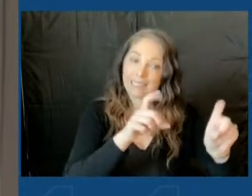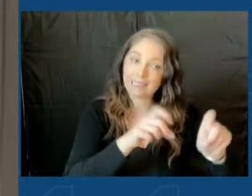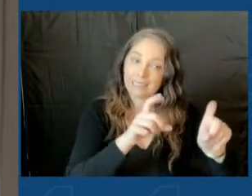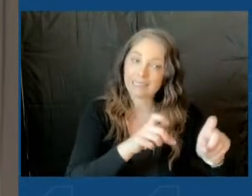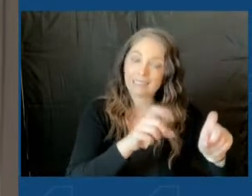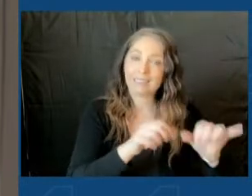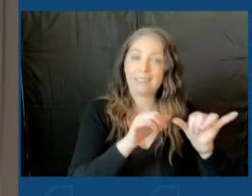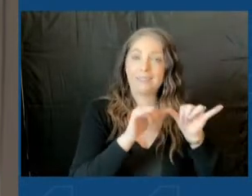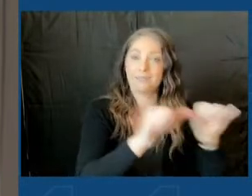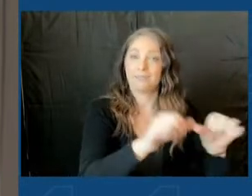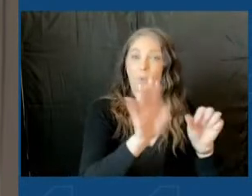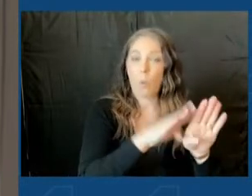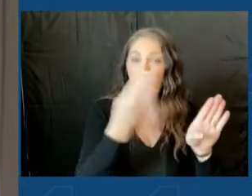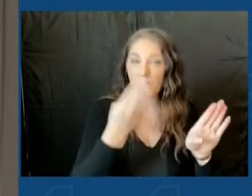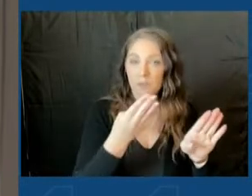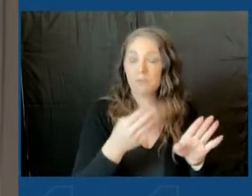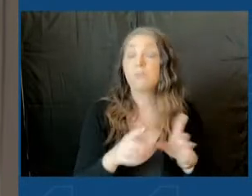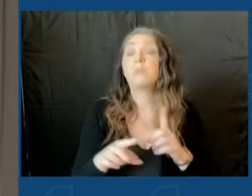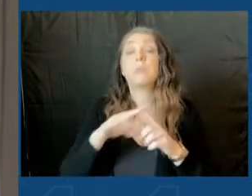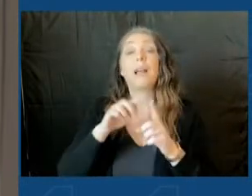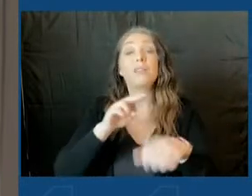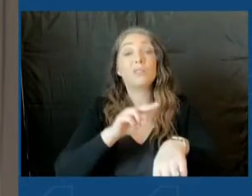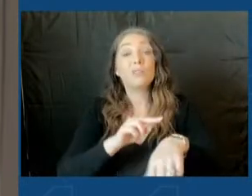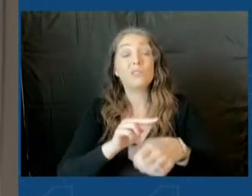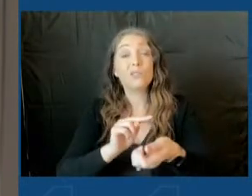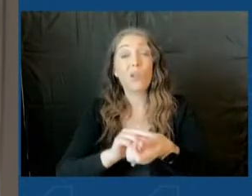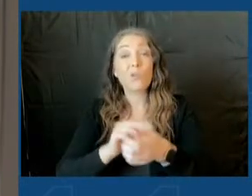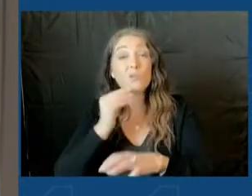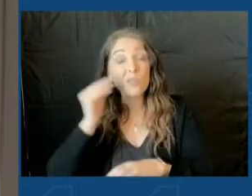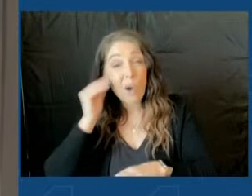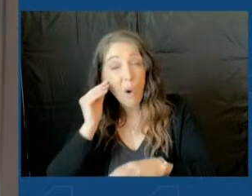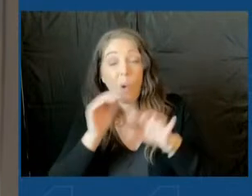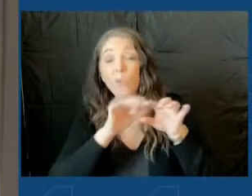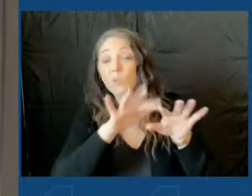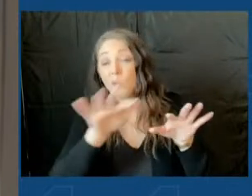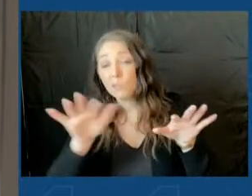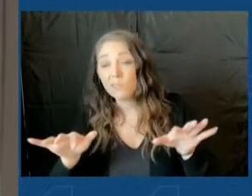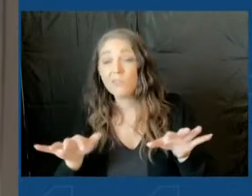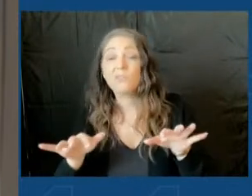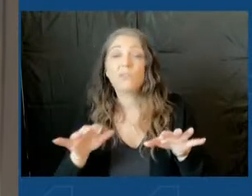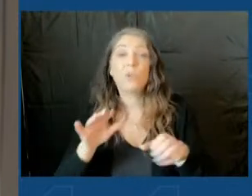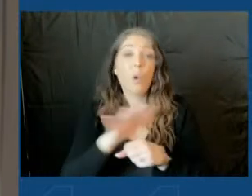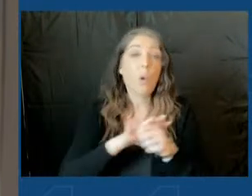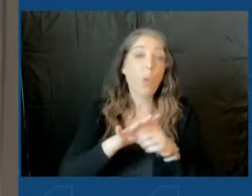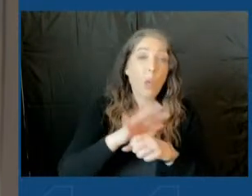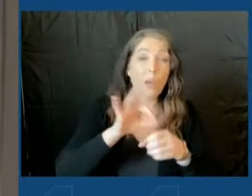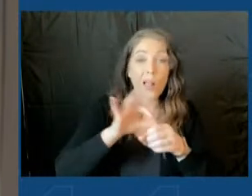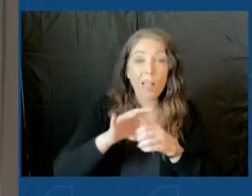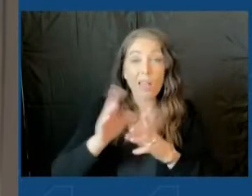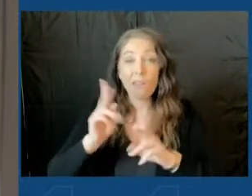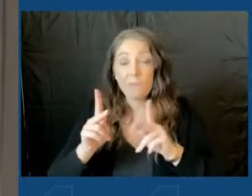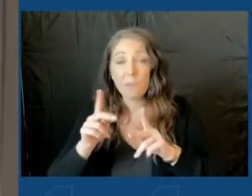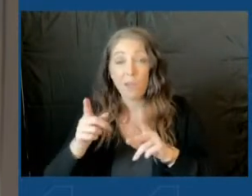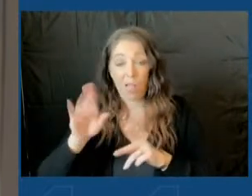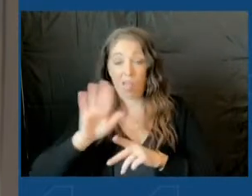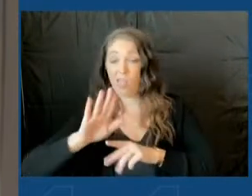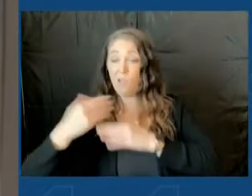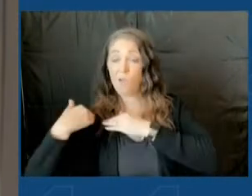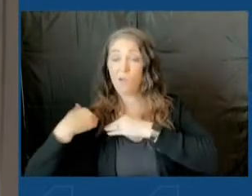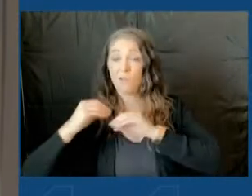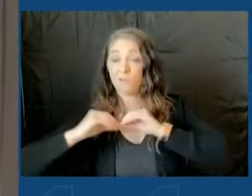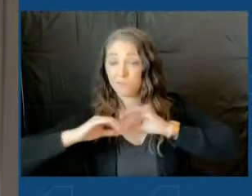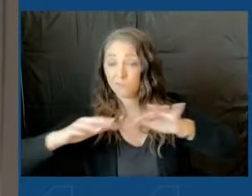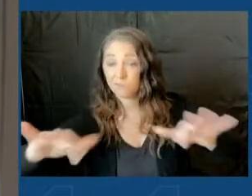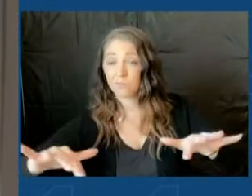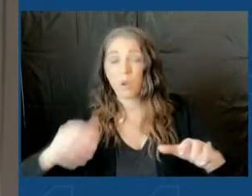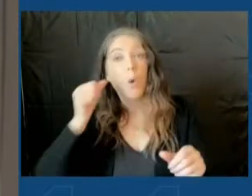community and across our community executives and our local electeds to get it into community. Because if you recall, you couldn't walk into